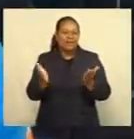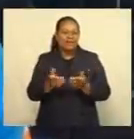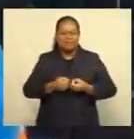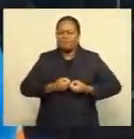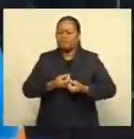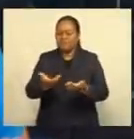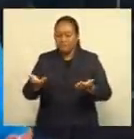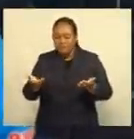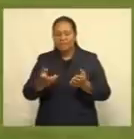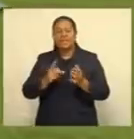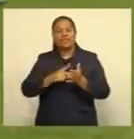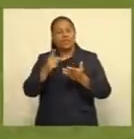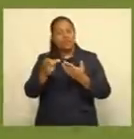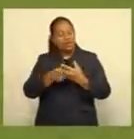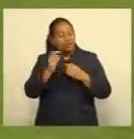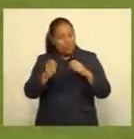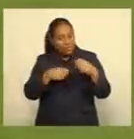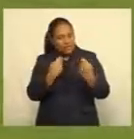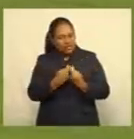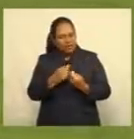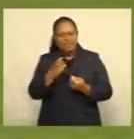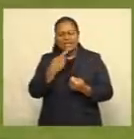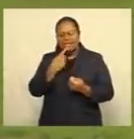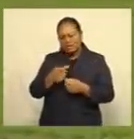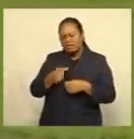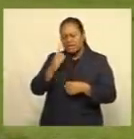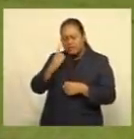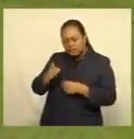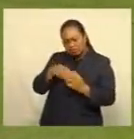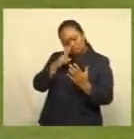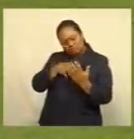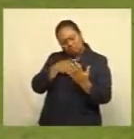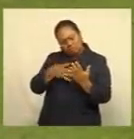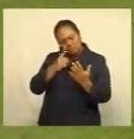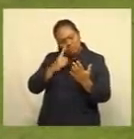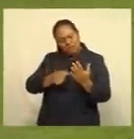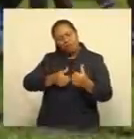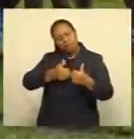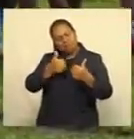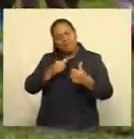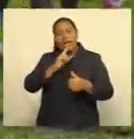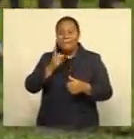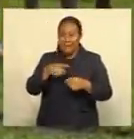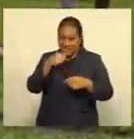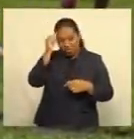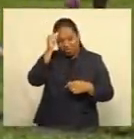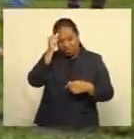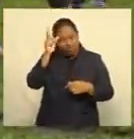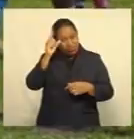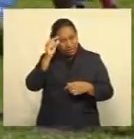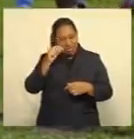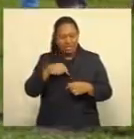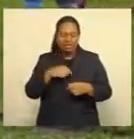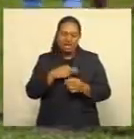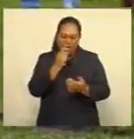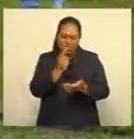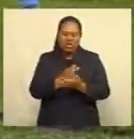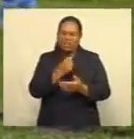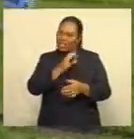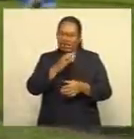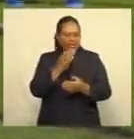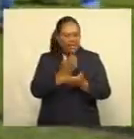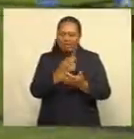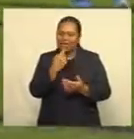So whenever I ask them, they say, oh, it's good, but currently Fijian boys, they don't tell you the full truth. They'll just say yes, yes, or no, no. So